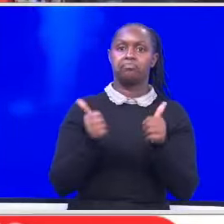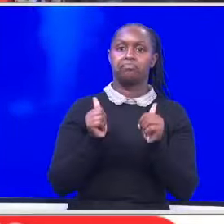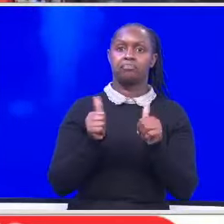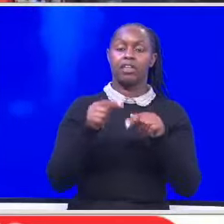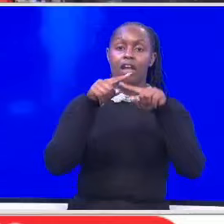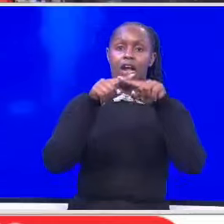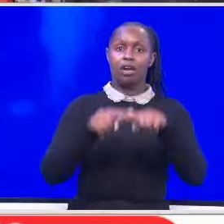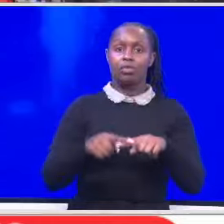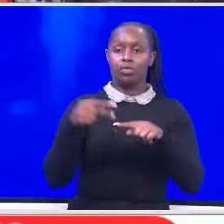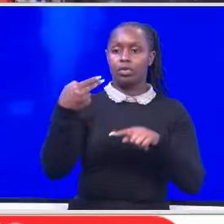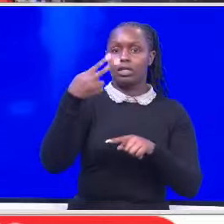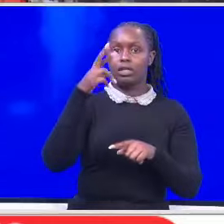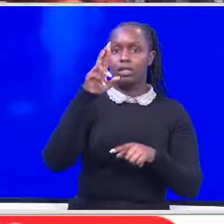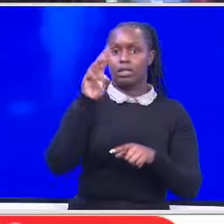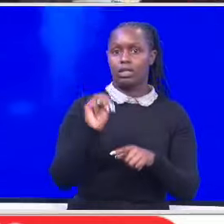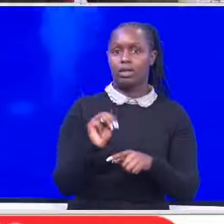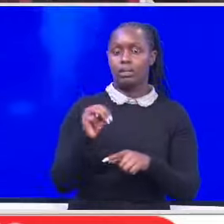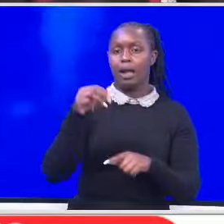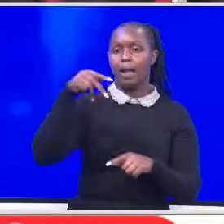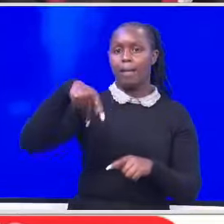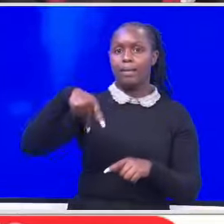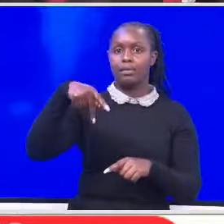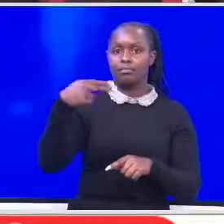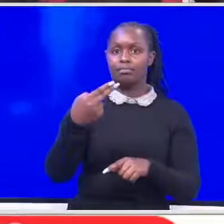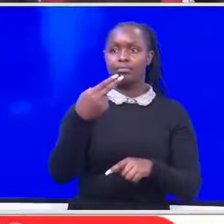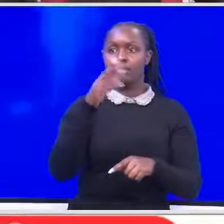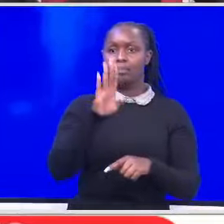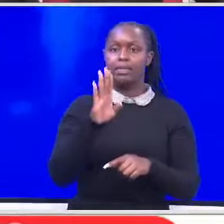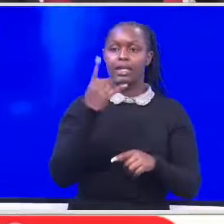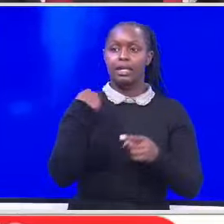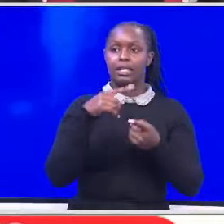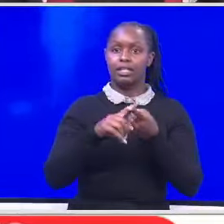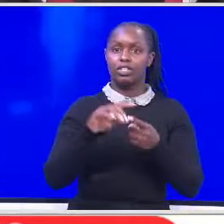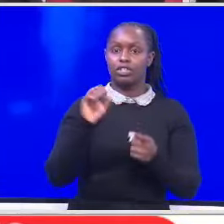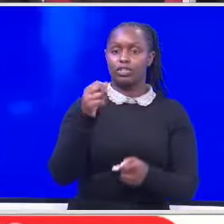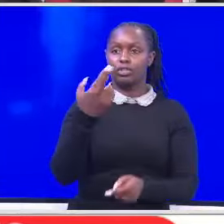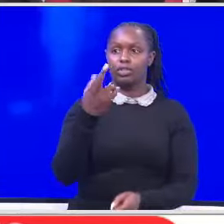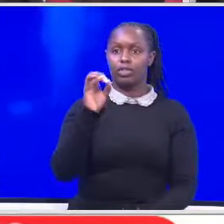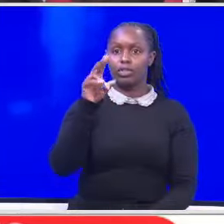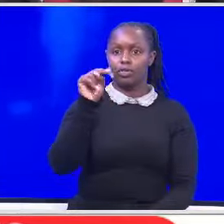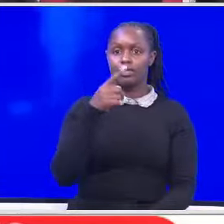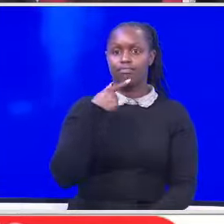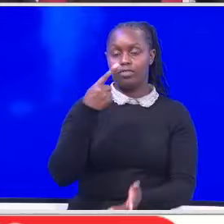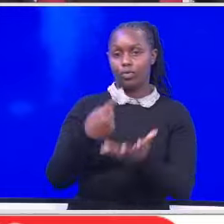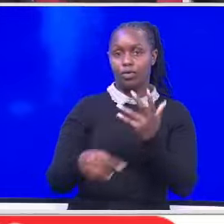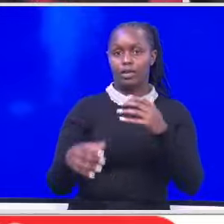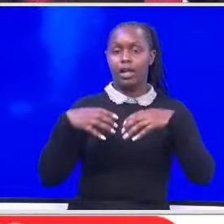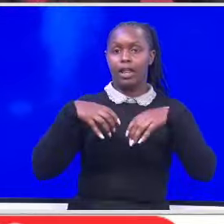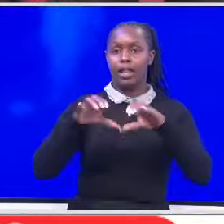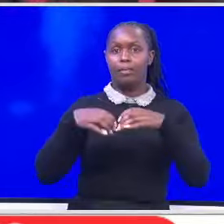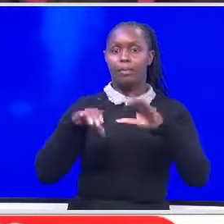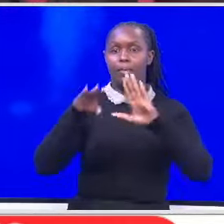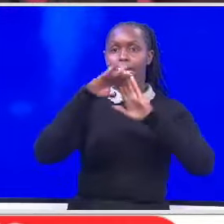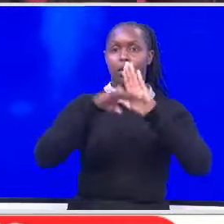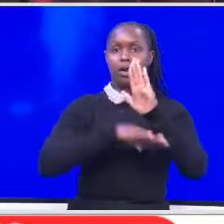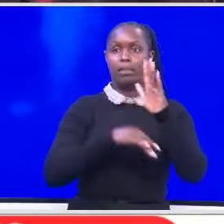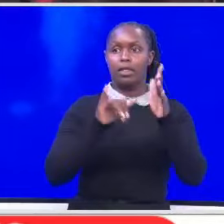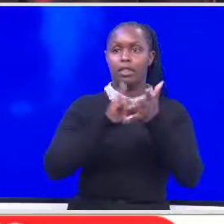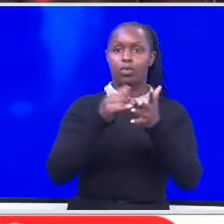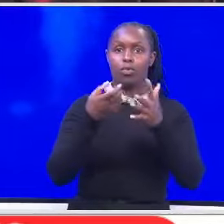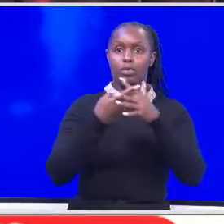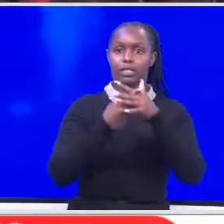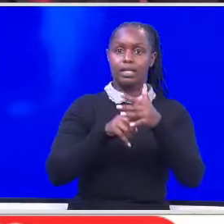to HRMPB chairperson, that is Sharon Kisire, the CBET diploma program, which was started at Kabete